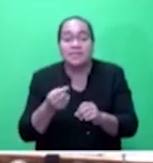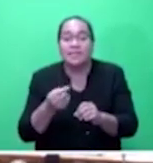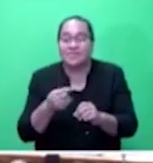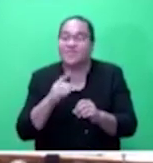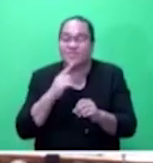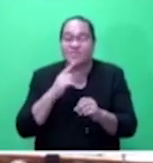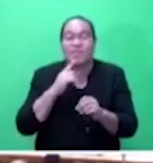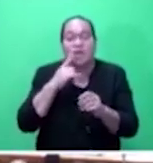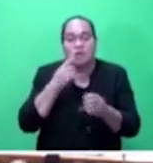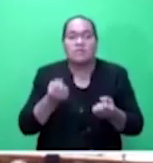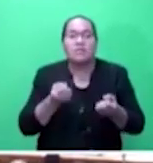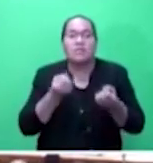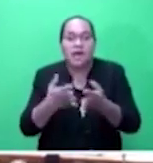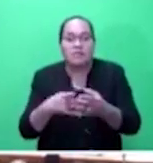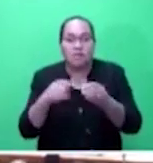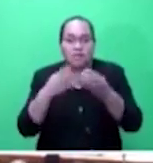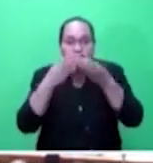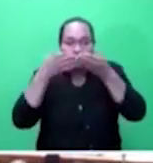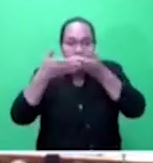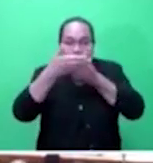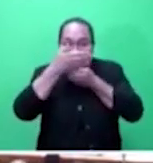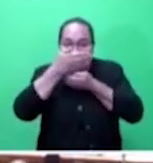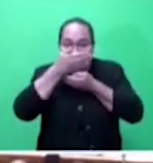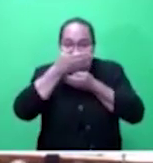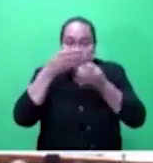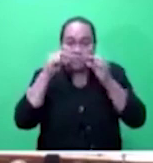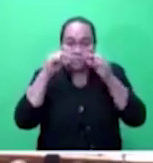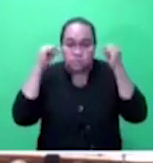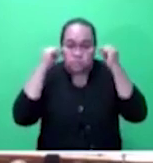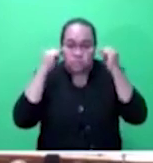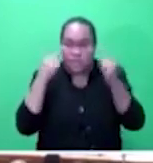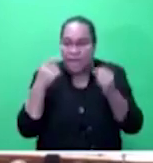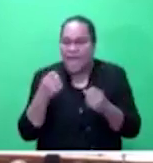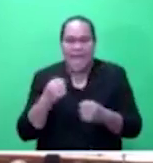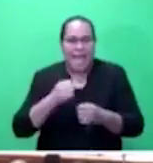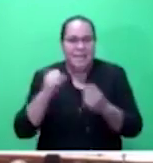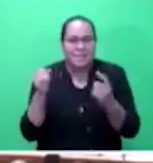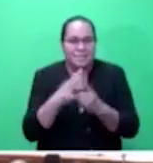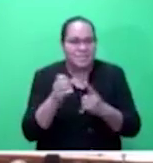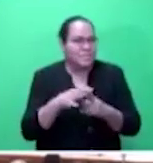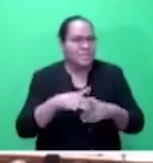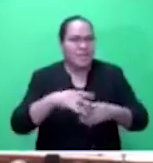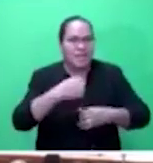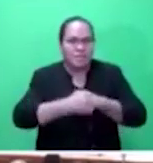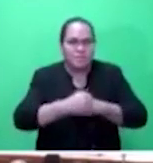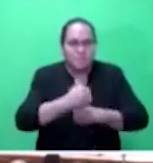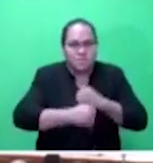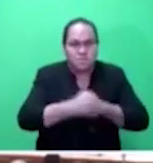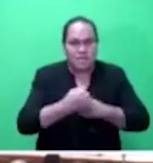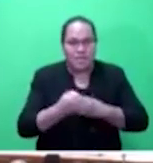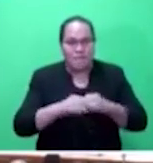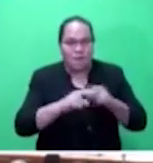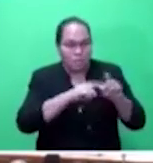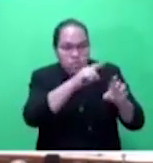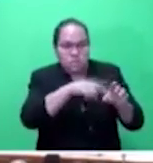simply supplies like face masks to complex and expensive equipment like ventilators in our hospitals. It will fund more personal